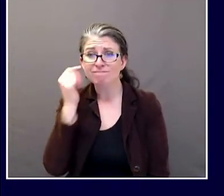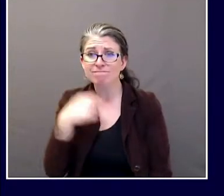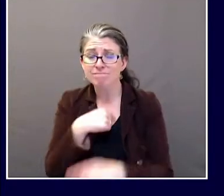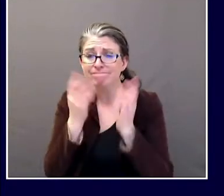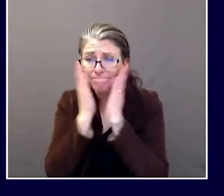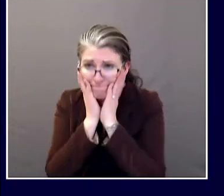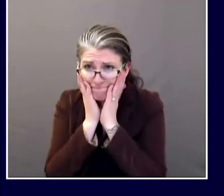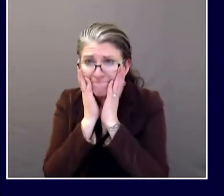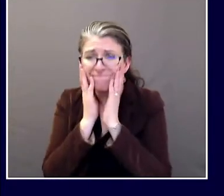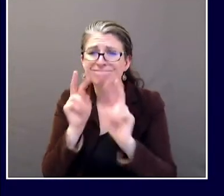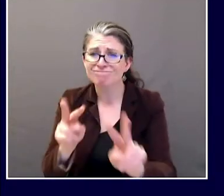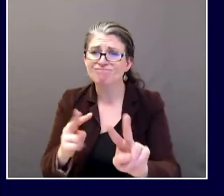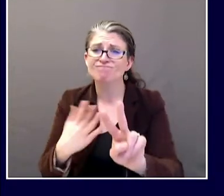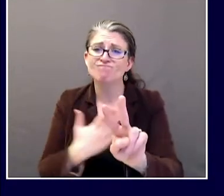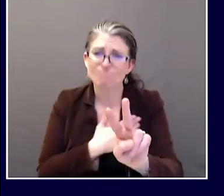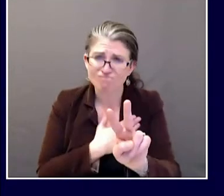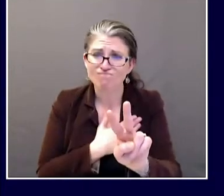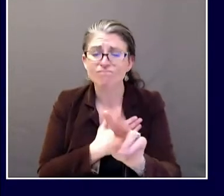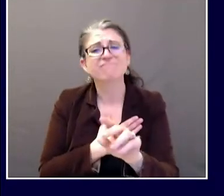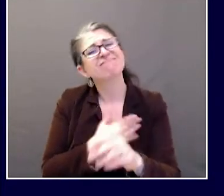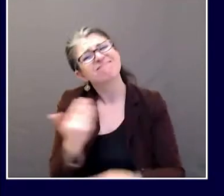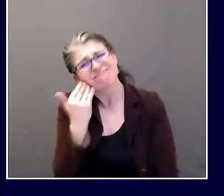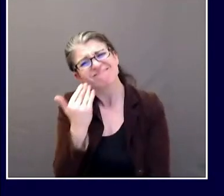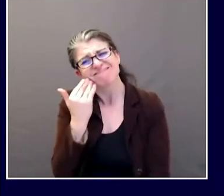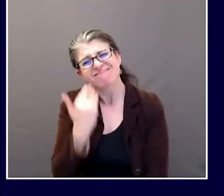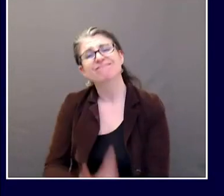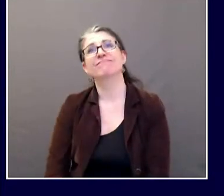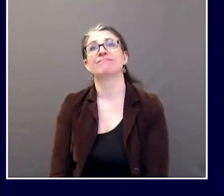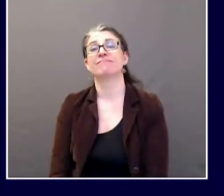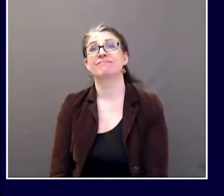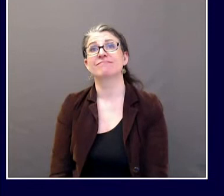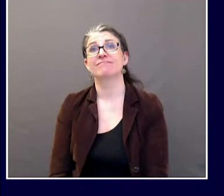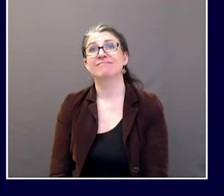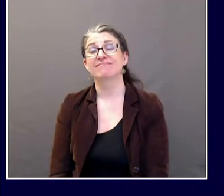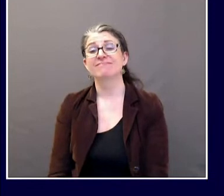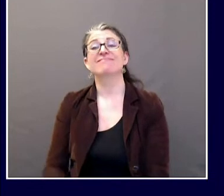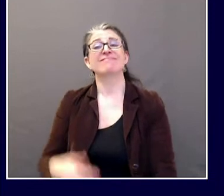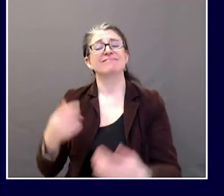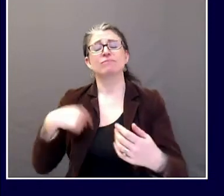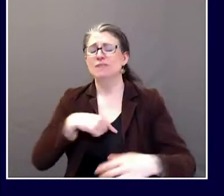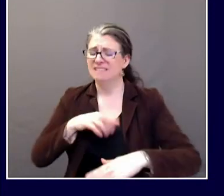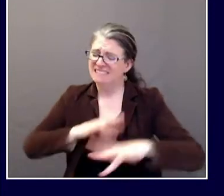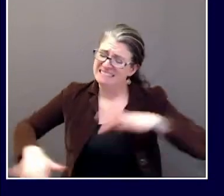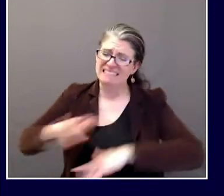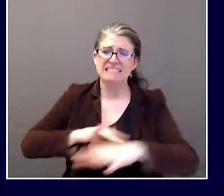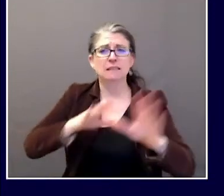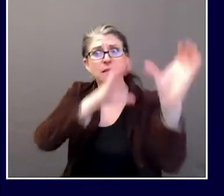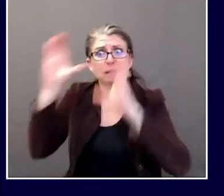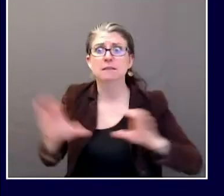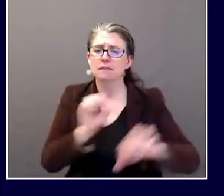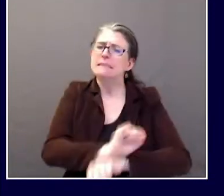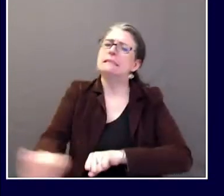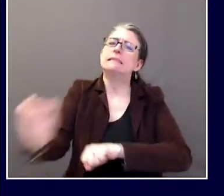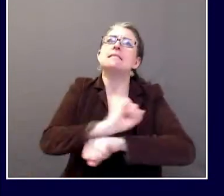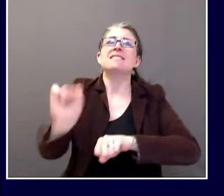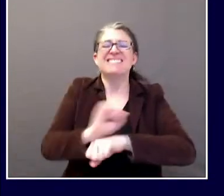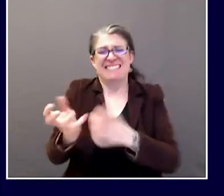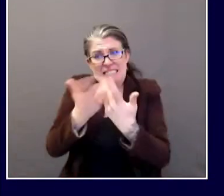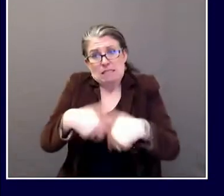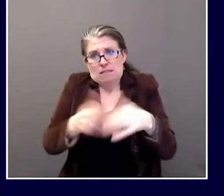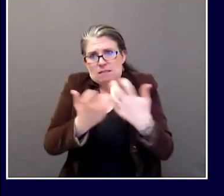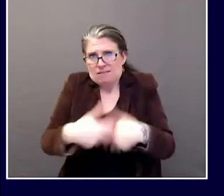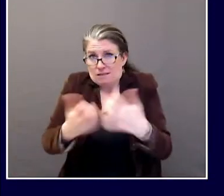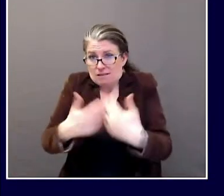just help you get vaccinated, but also make the process as easy and seamless as possible. My